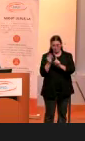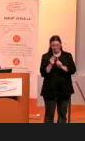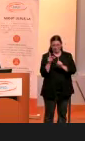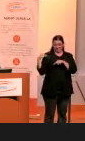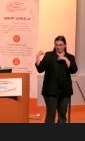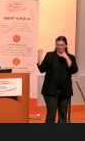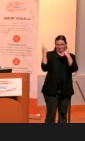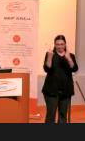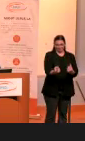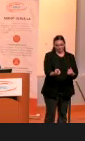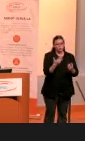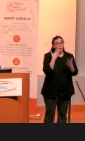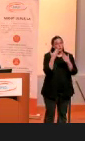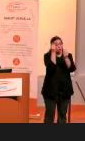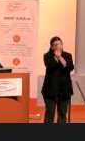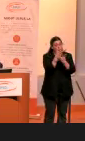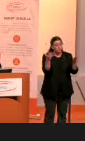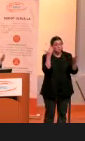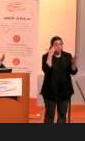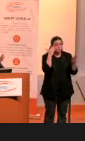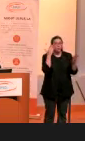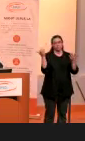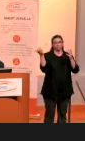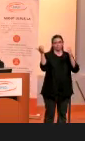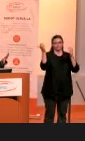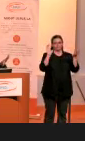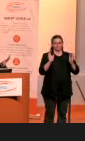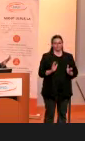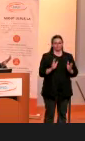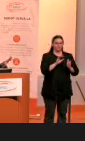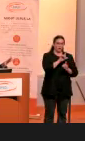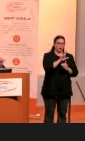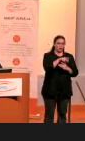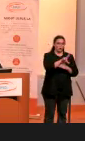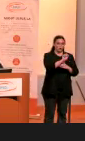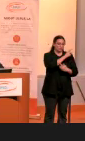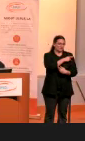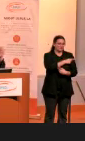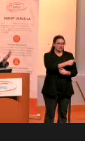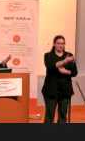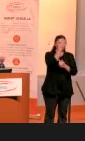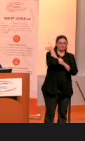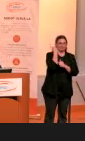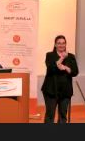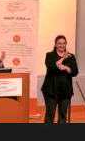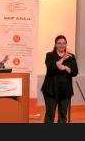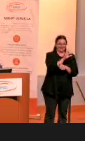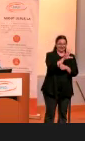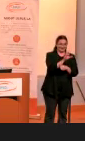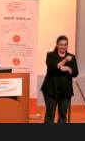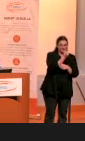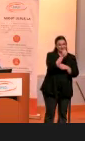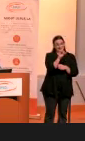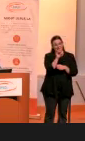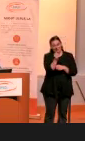So here's a little bit of good news. We know that when you compare, what happened to lupus patients in the 50s through the early